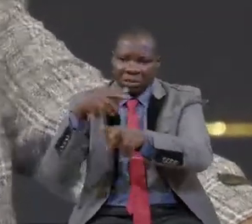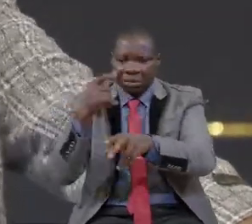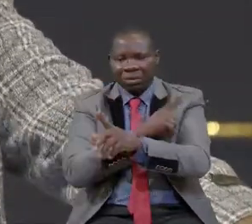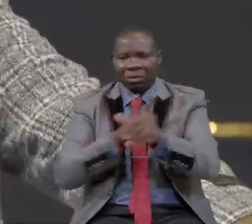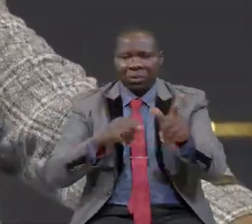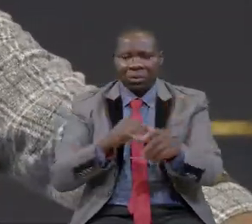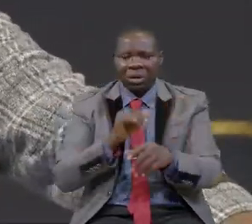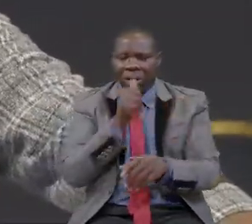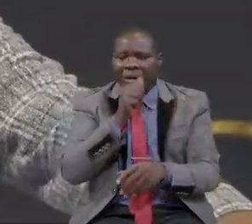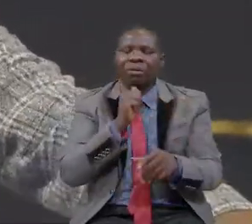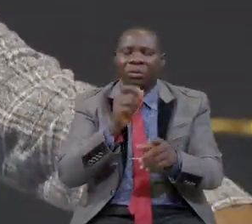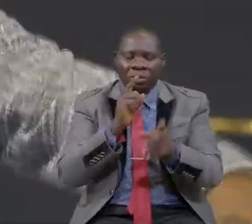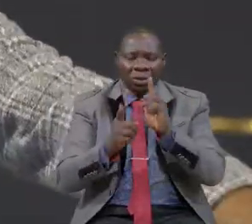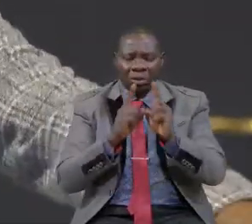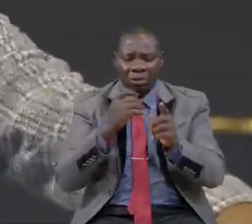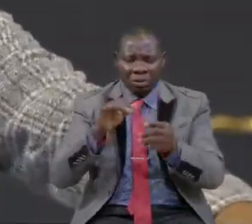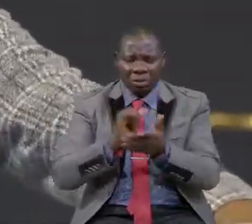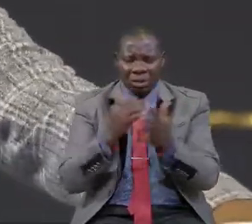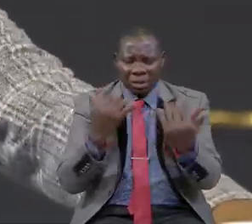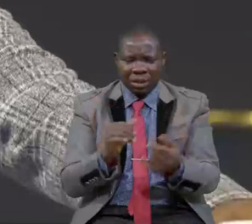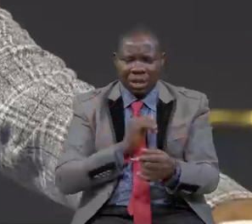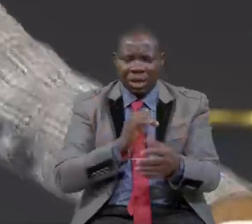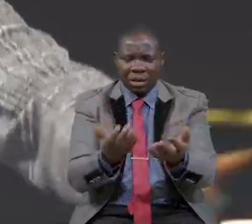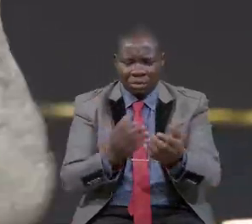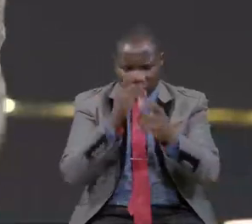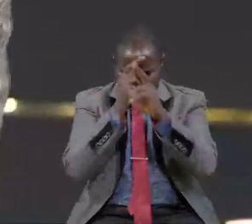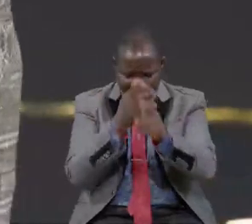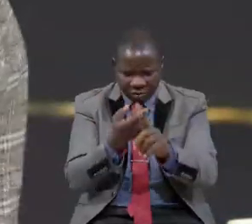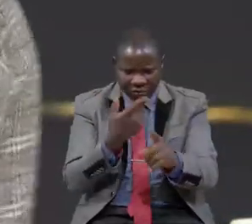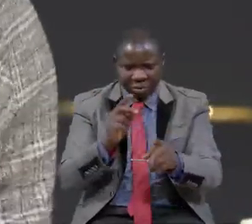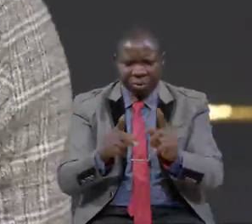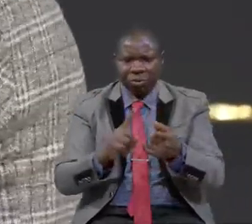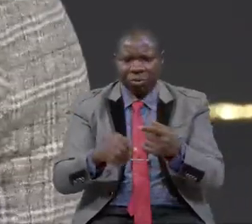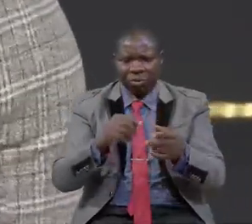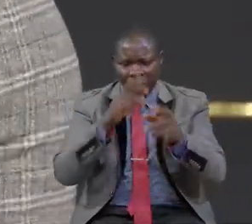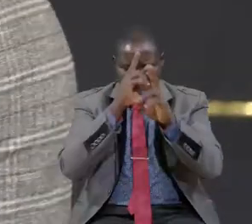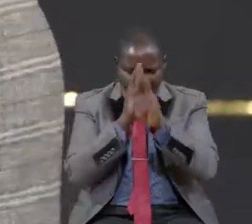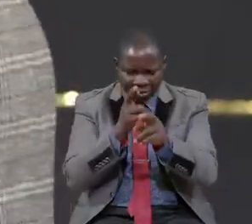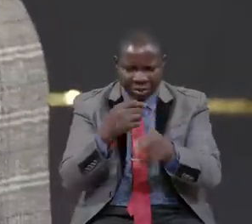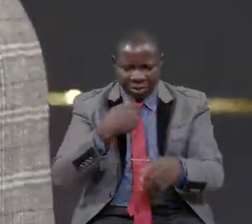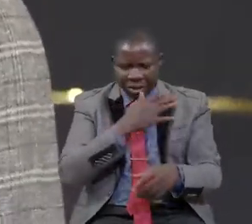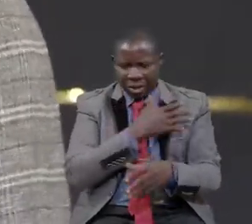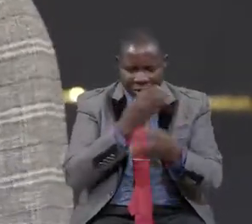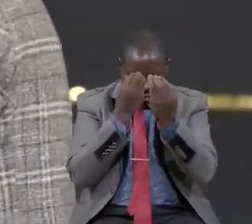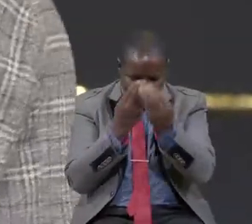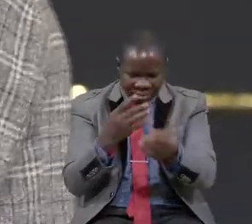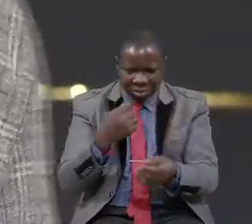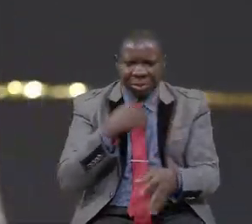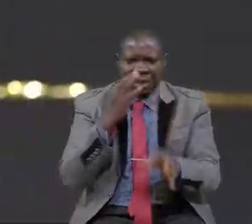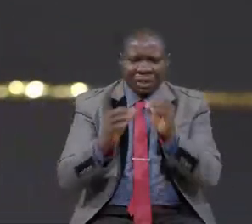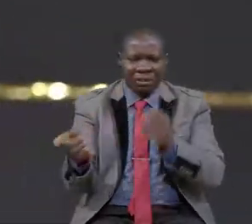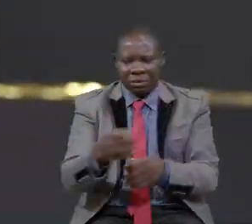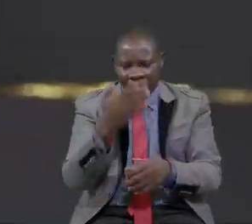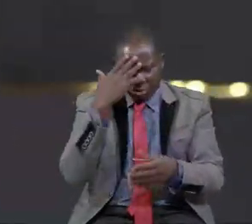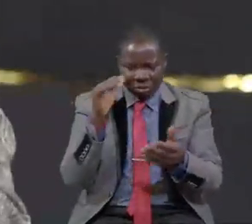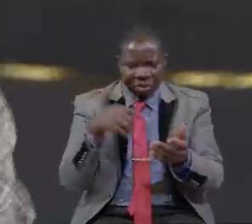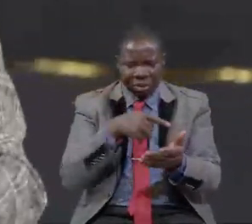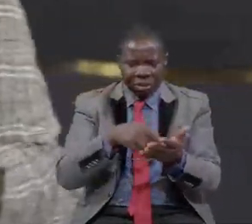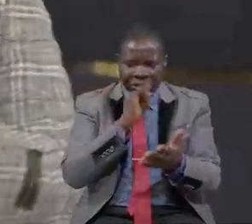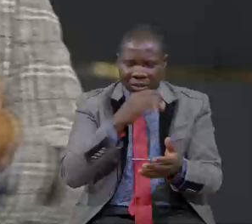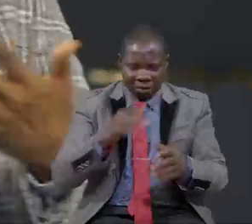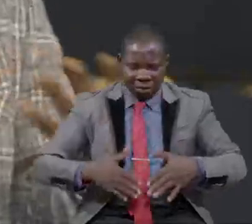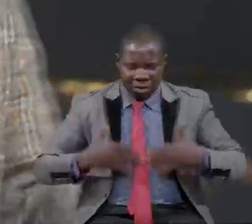the people, for them to respect me and obey me. If they know that this is the life I'm living, they will